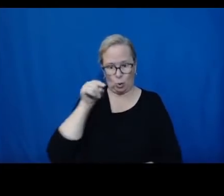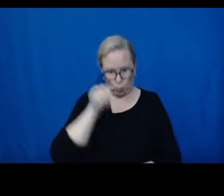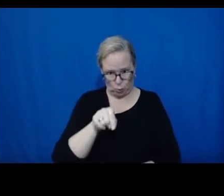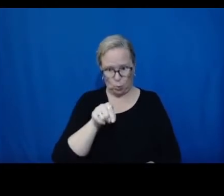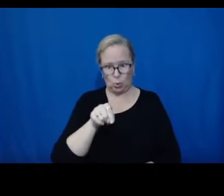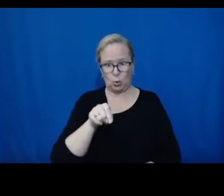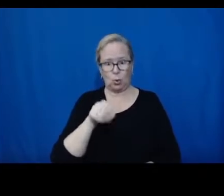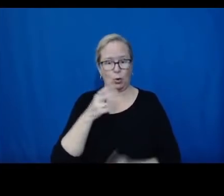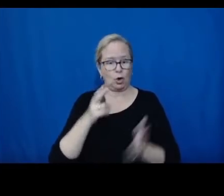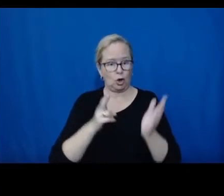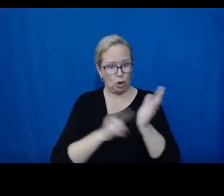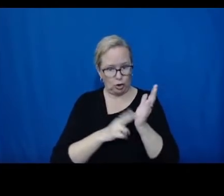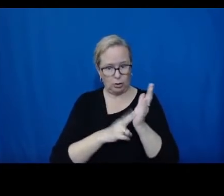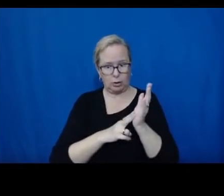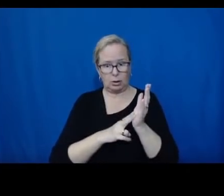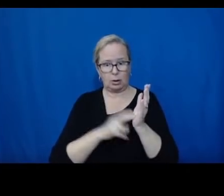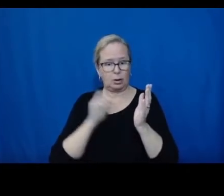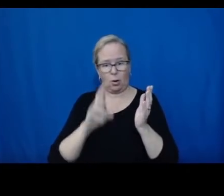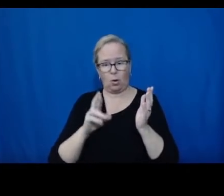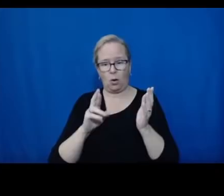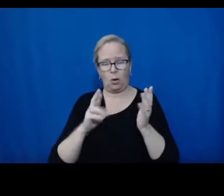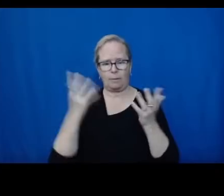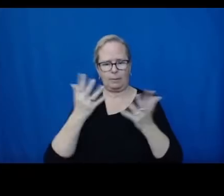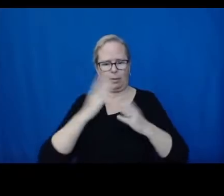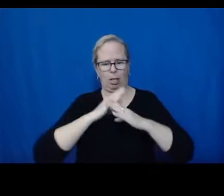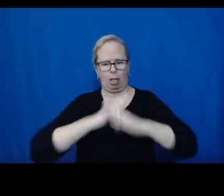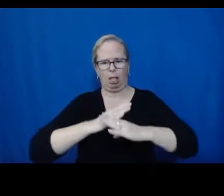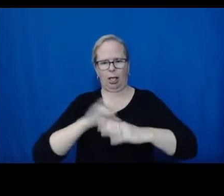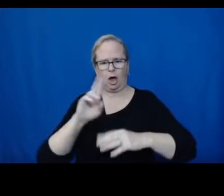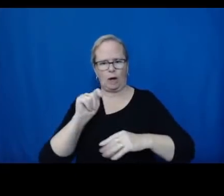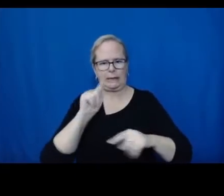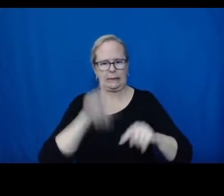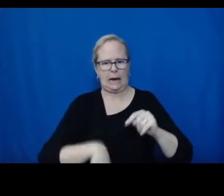sure you're extremely specialized where you work.